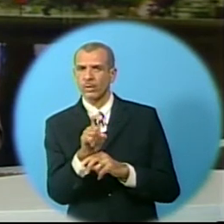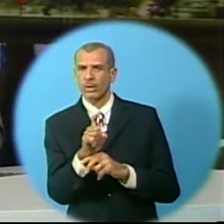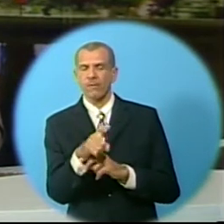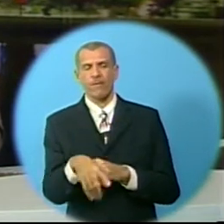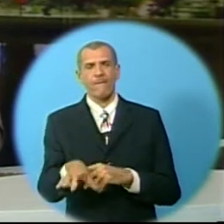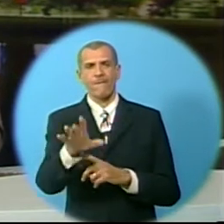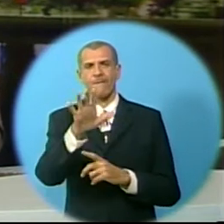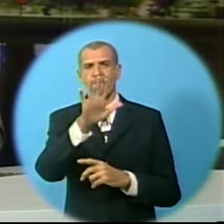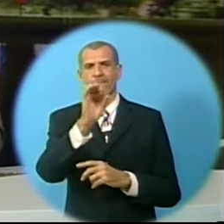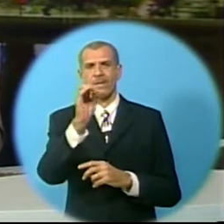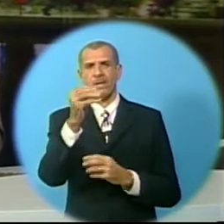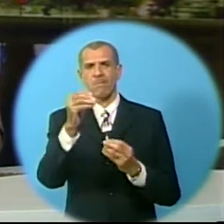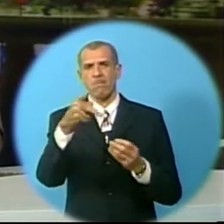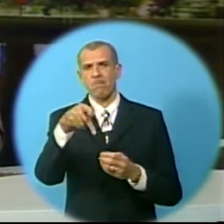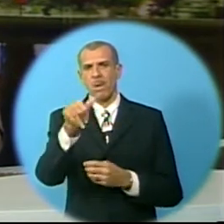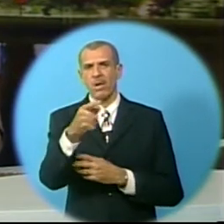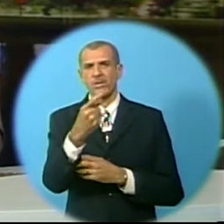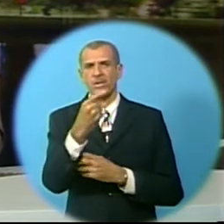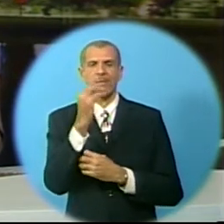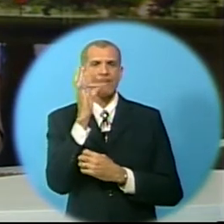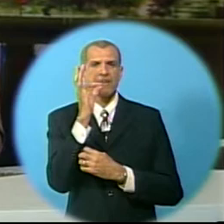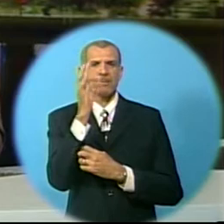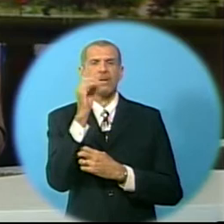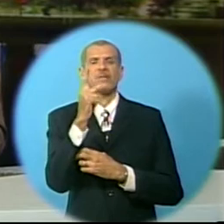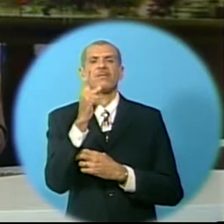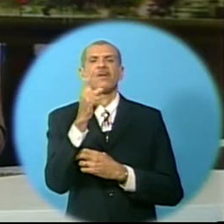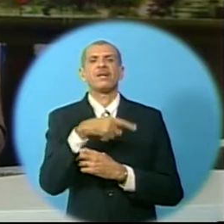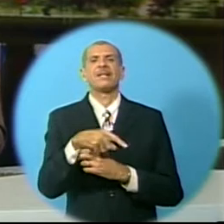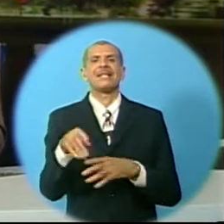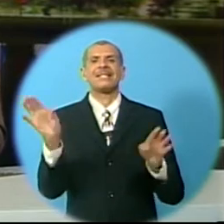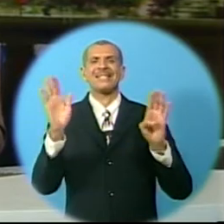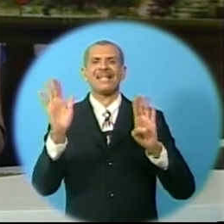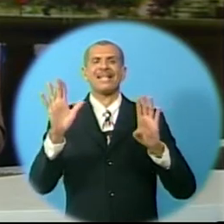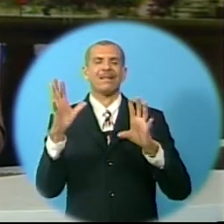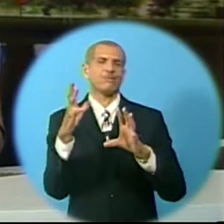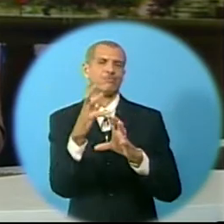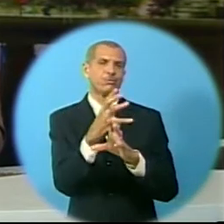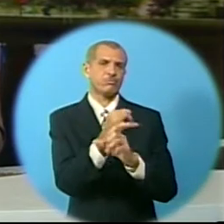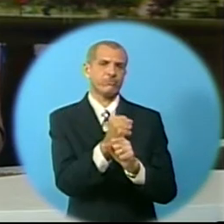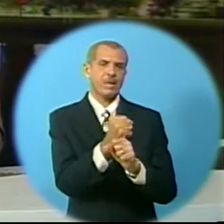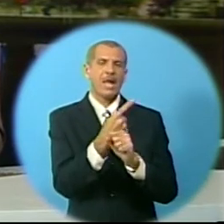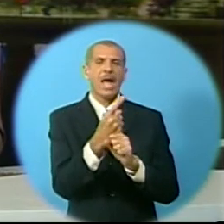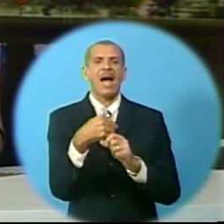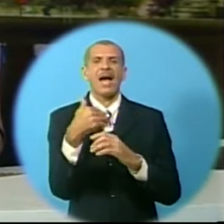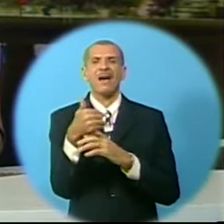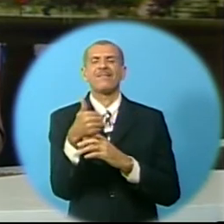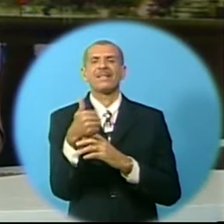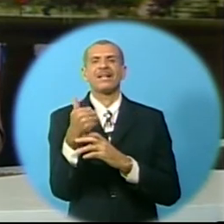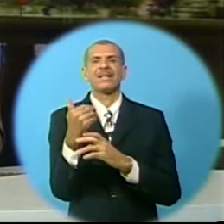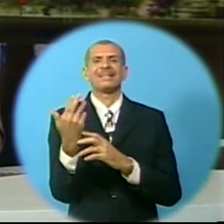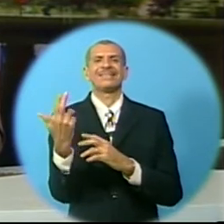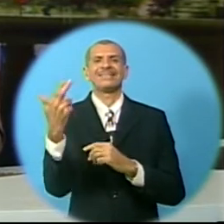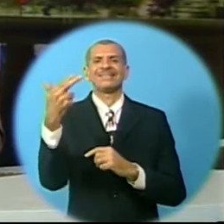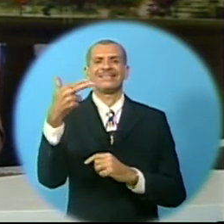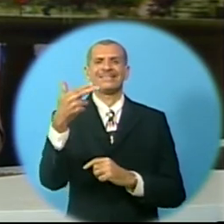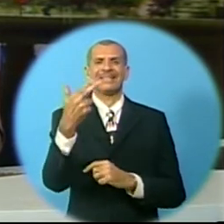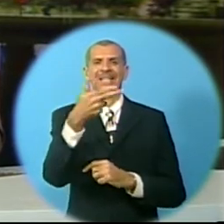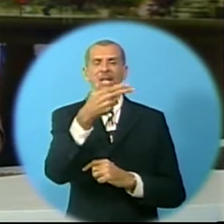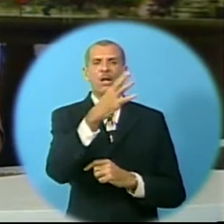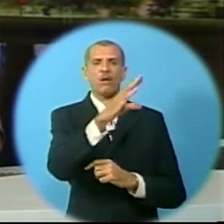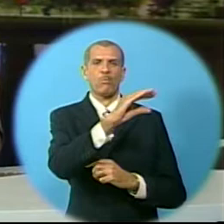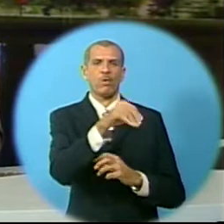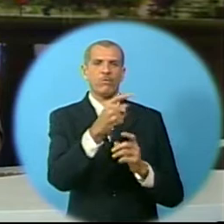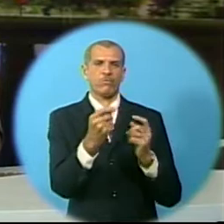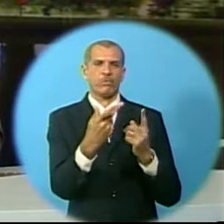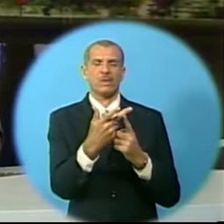drugs at a beach in the Crane St. Philip on Sunday. They were held following an operation at sea, during which a boat on which